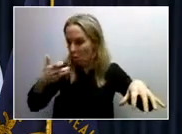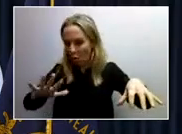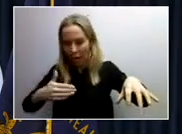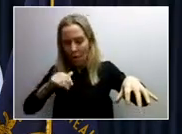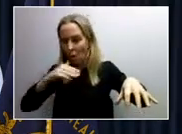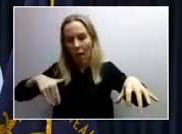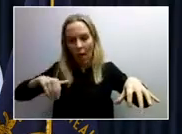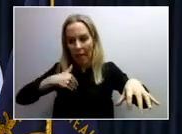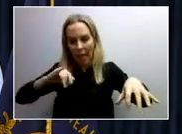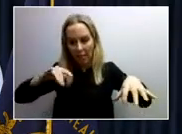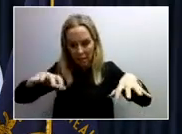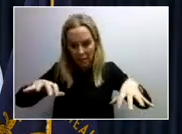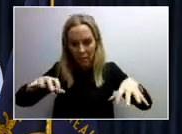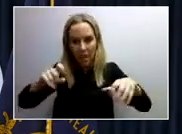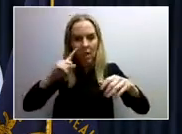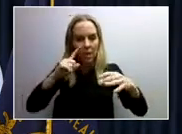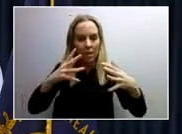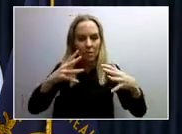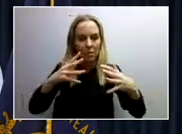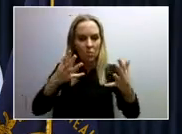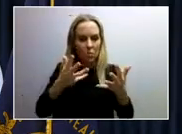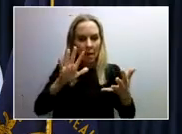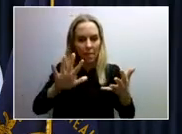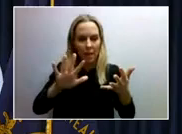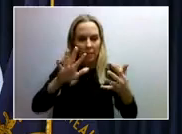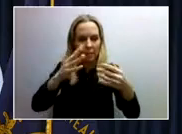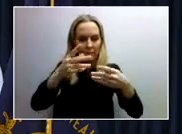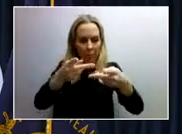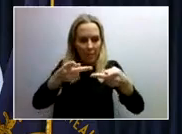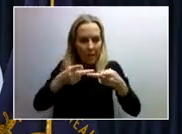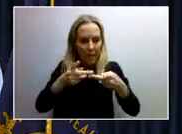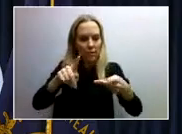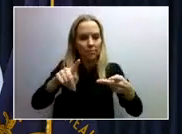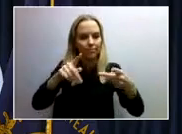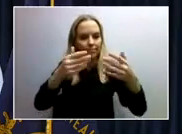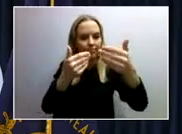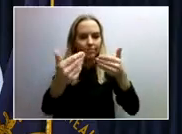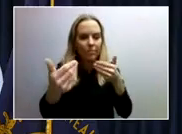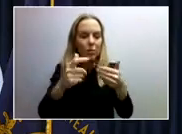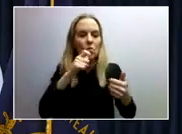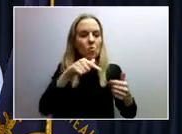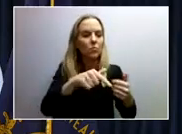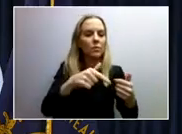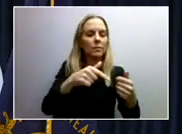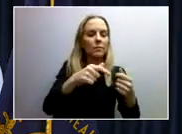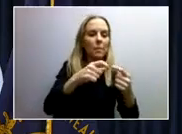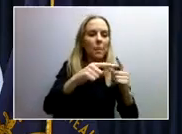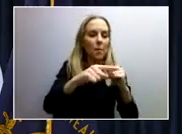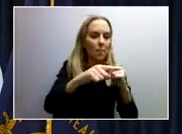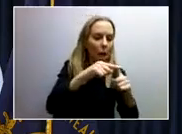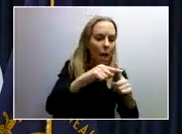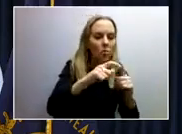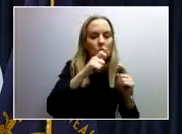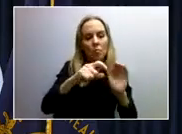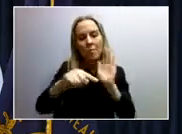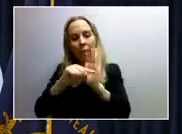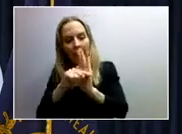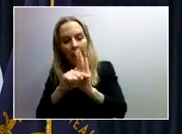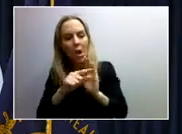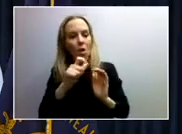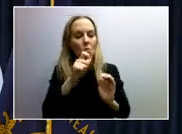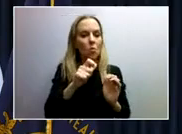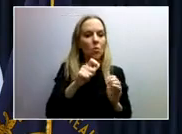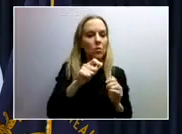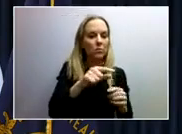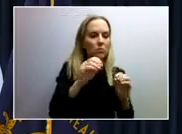geography, the makeup of the facility, people into positive or negative, people who are symptomatic and who are